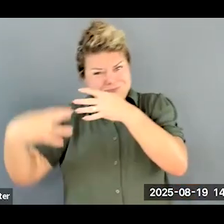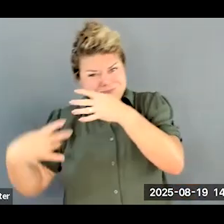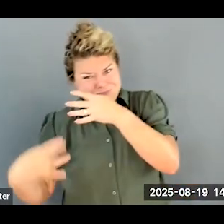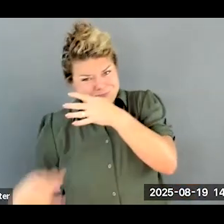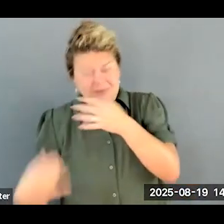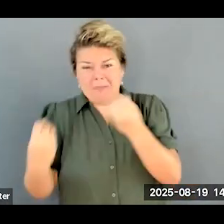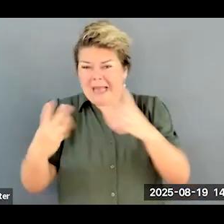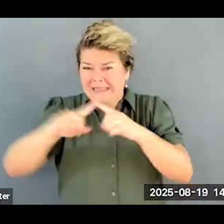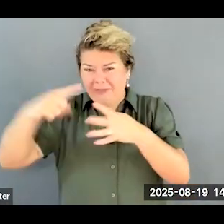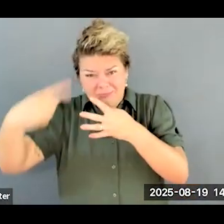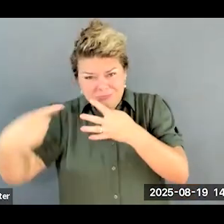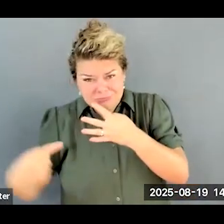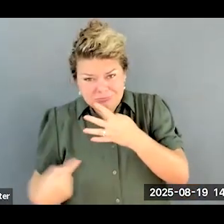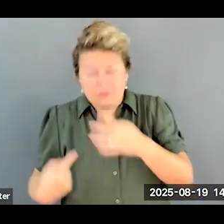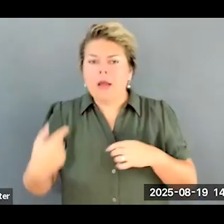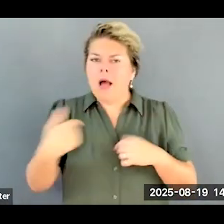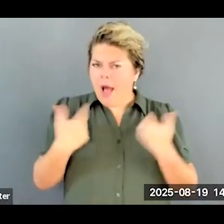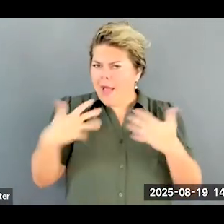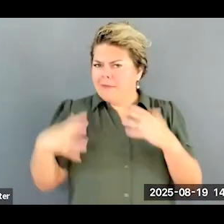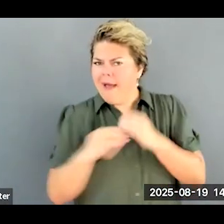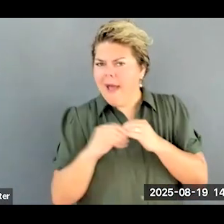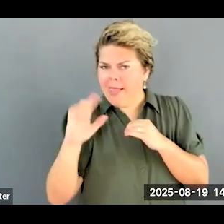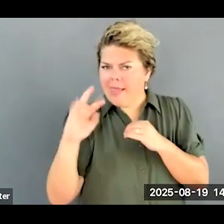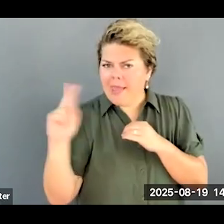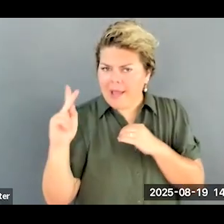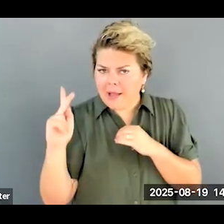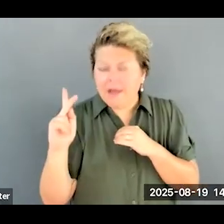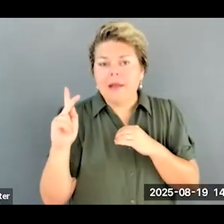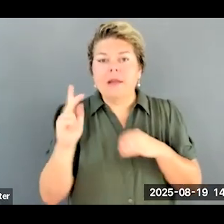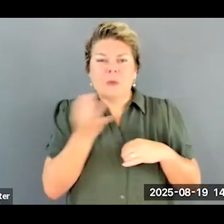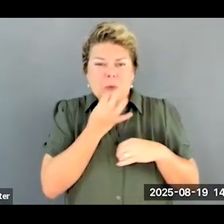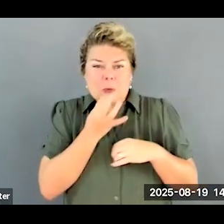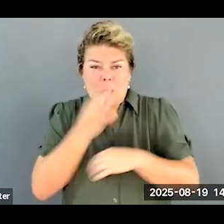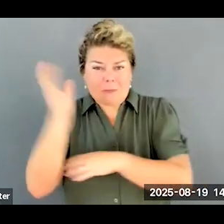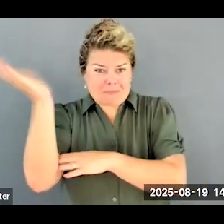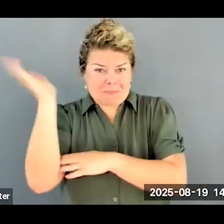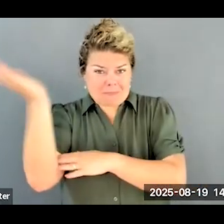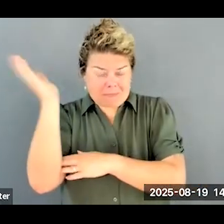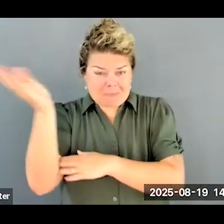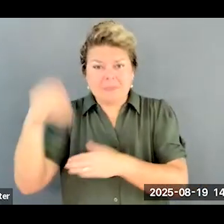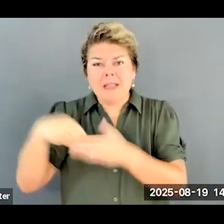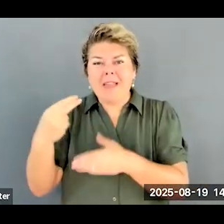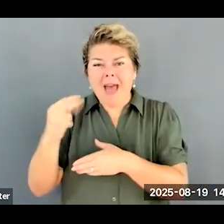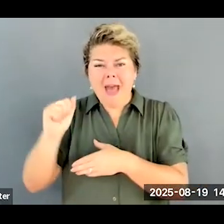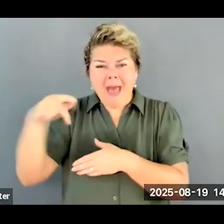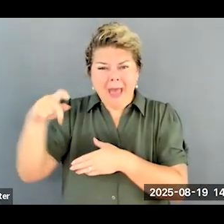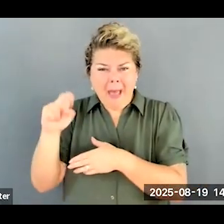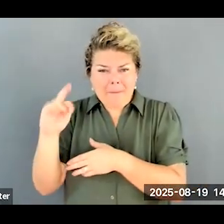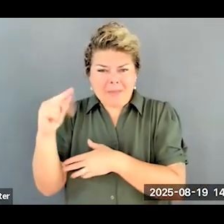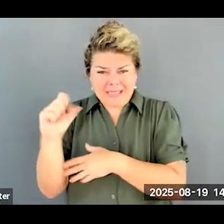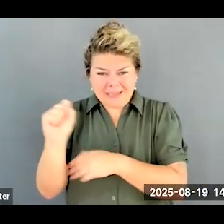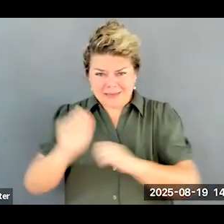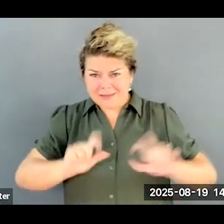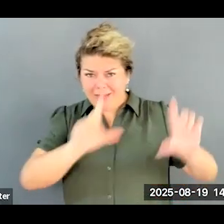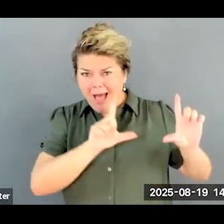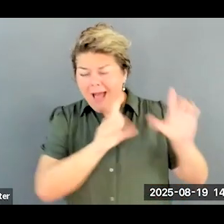accessibility. So I've linked relatable topic presentations that are upcoming in the Happening at Michigan slide, as well as